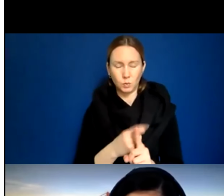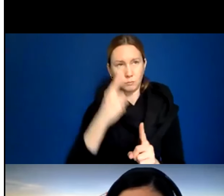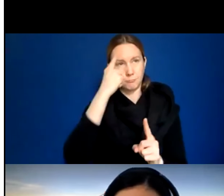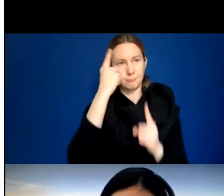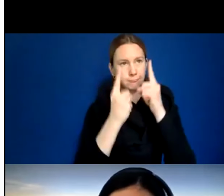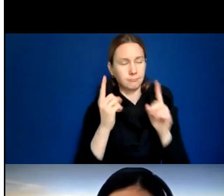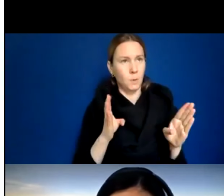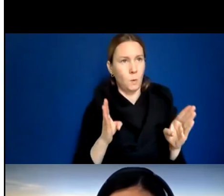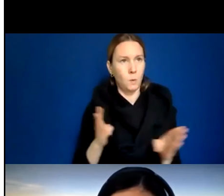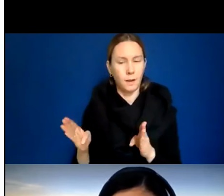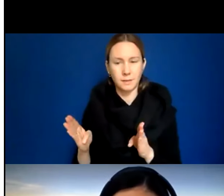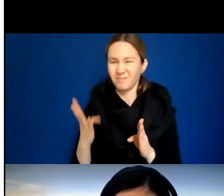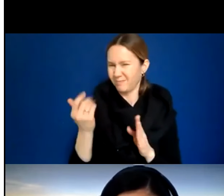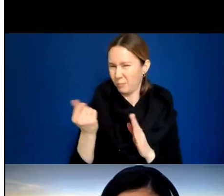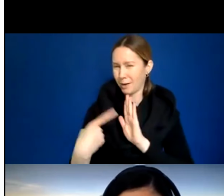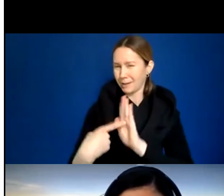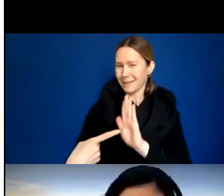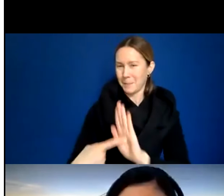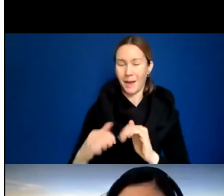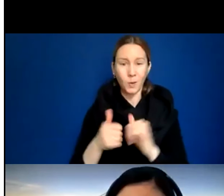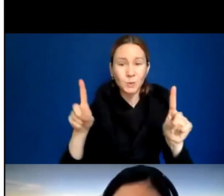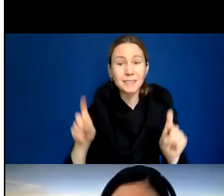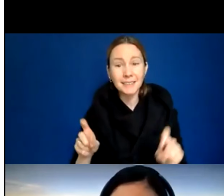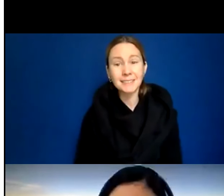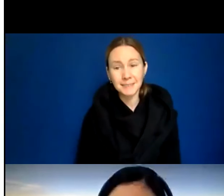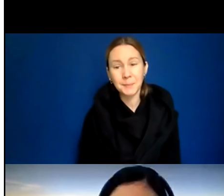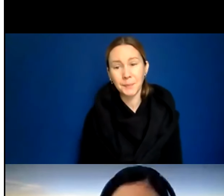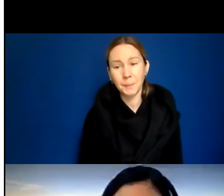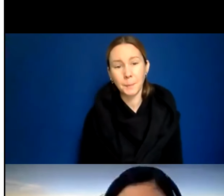And this is an example of how we could test it.